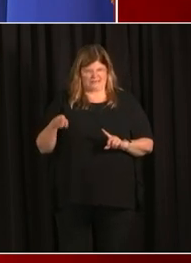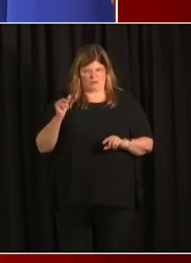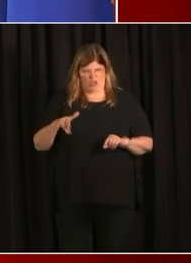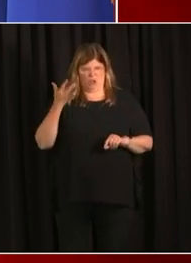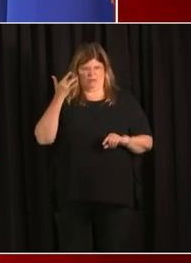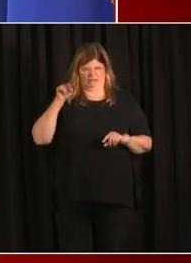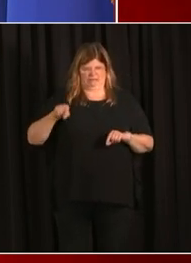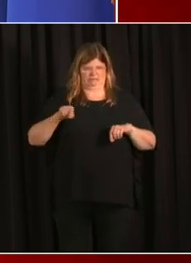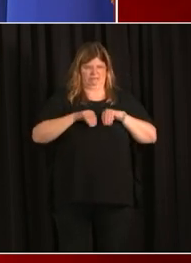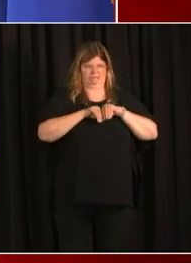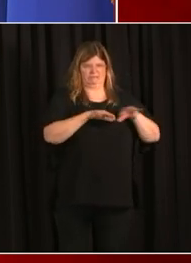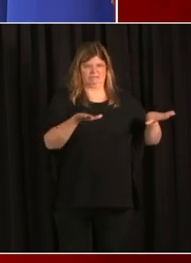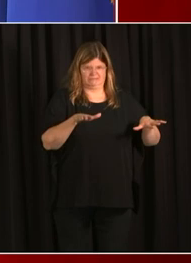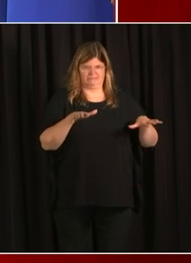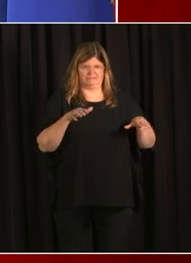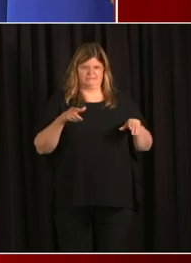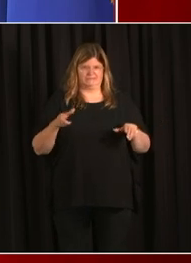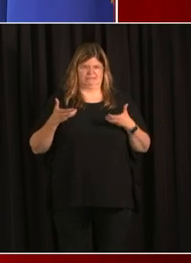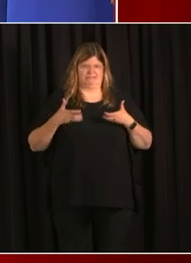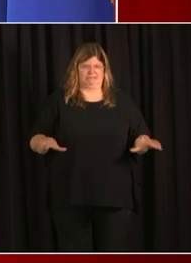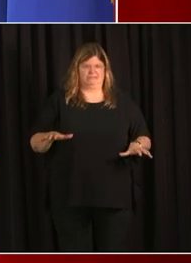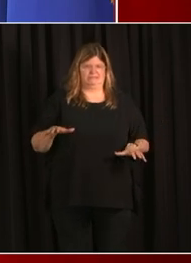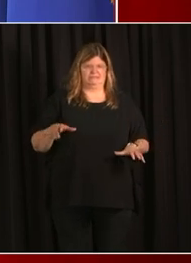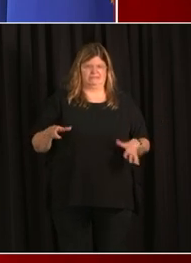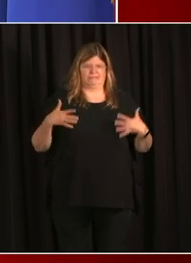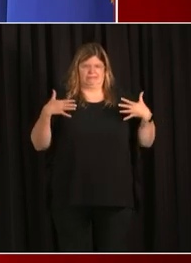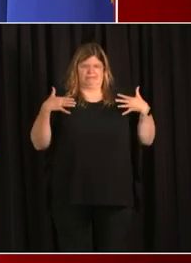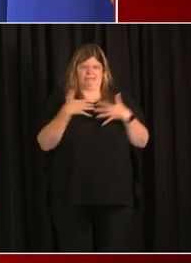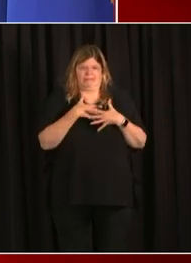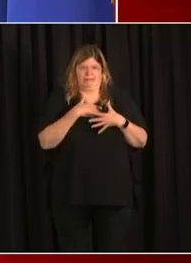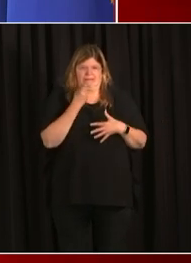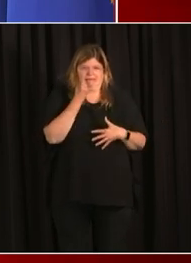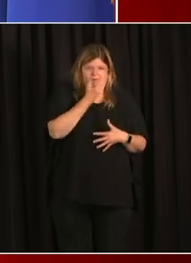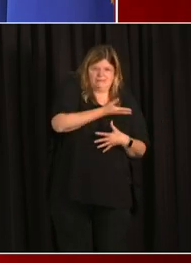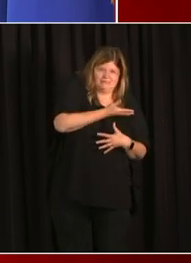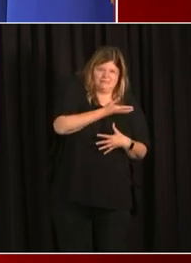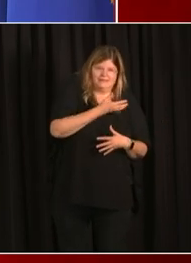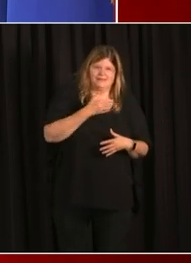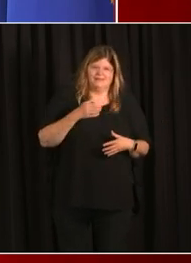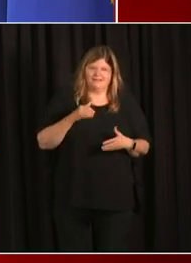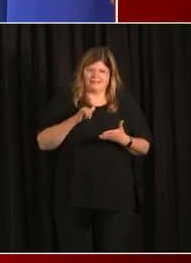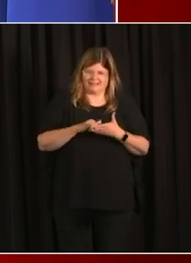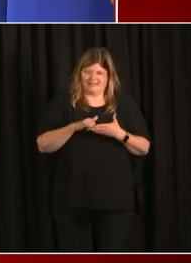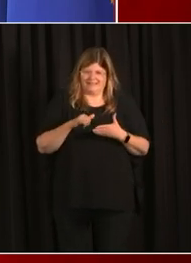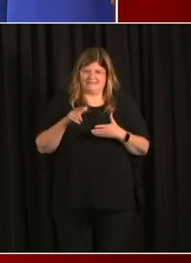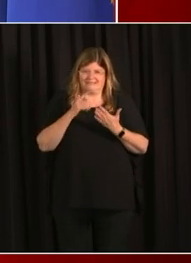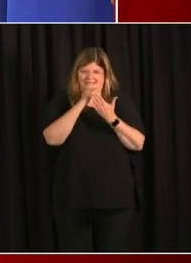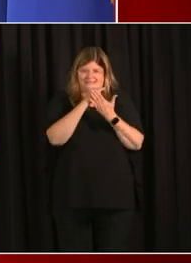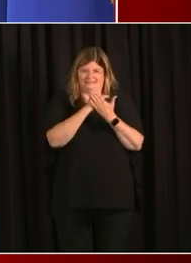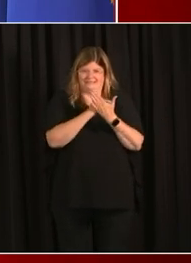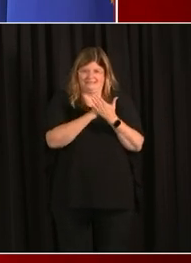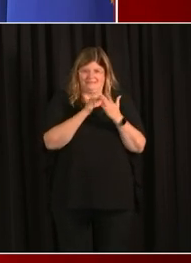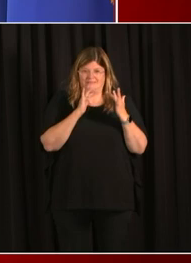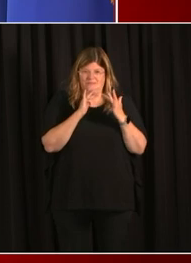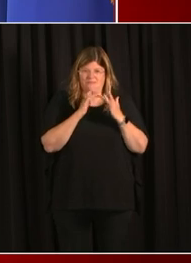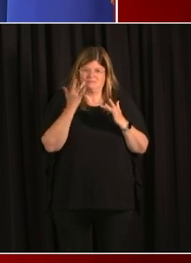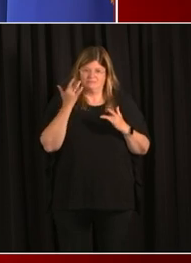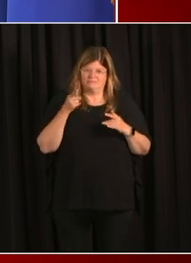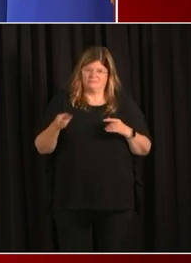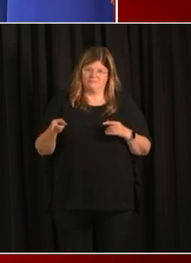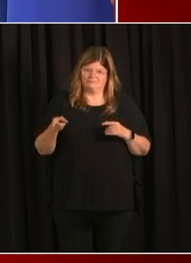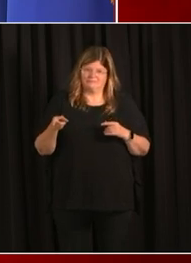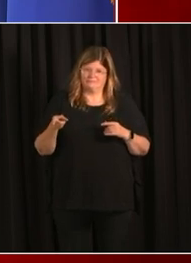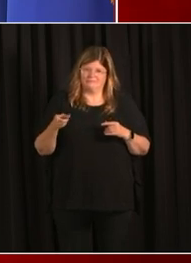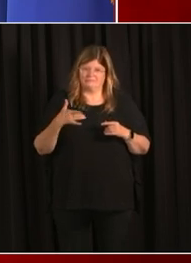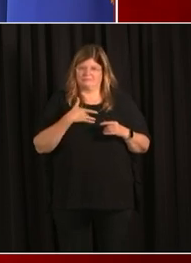small social circle. Right? So they are afraid to disclose to us the list of contacts because they